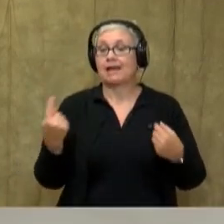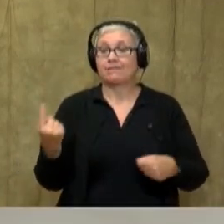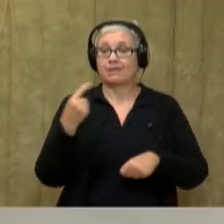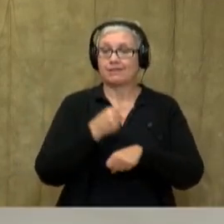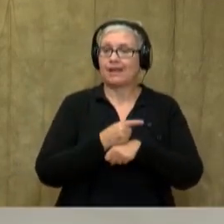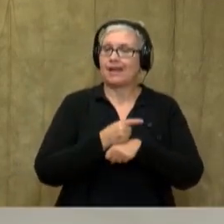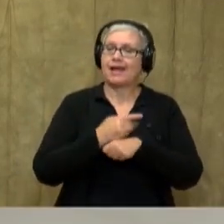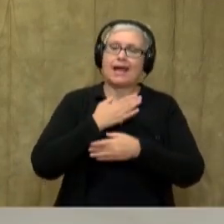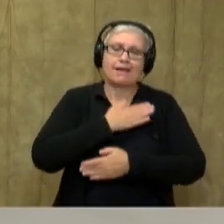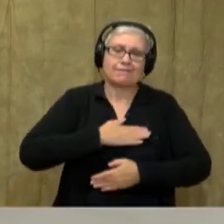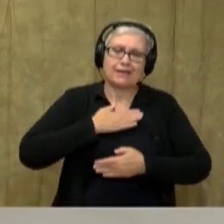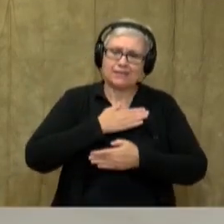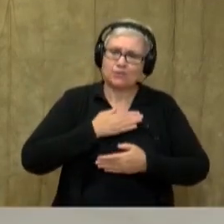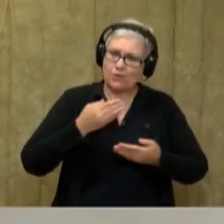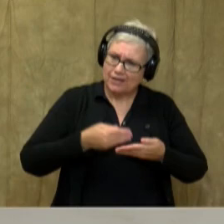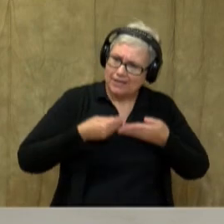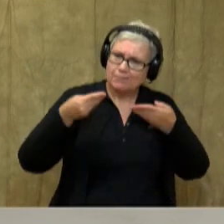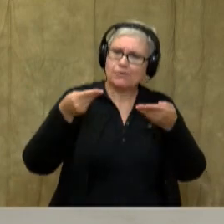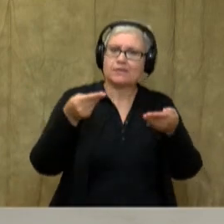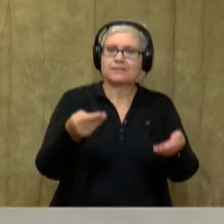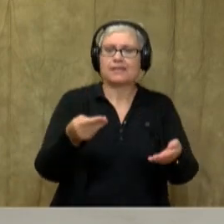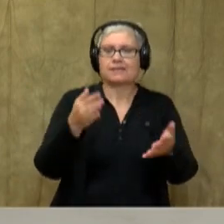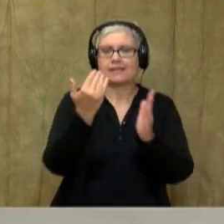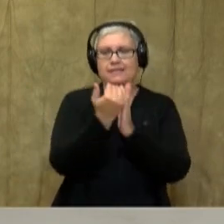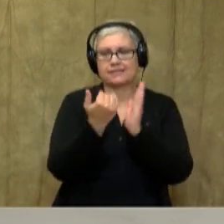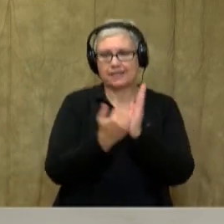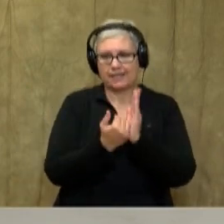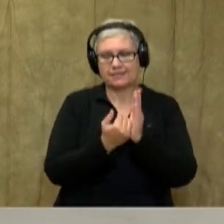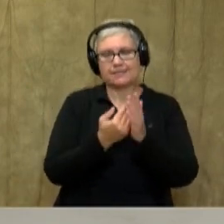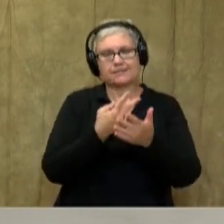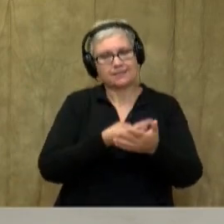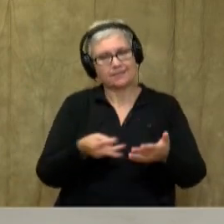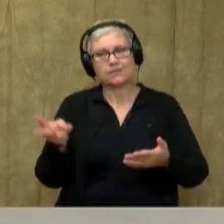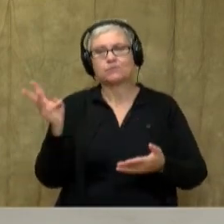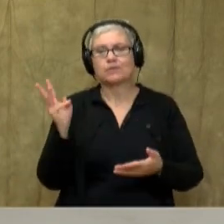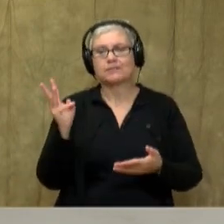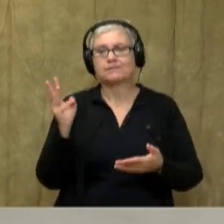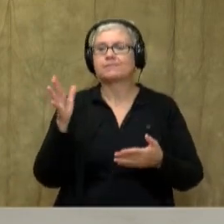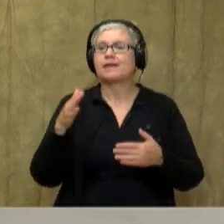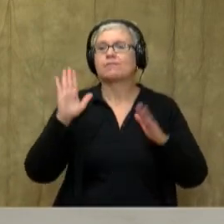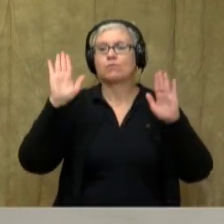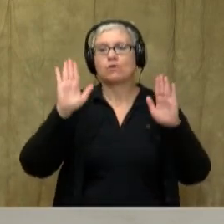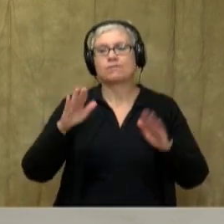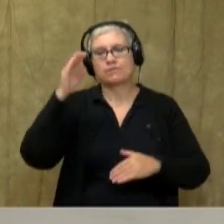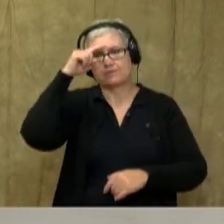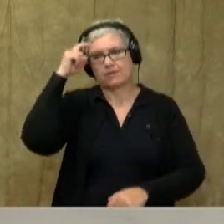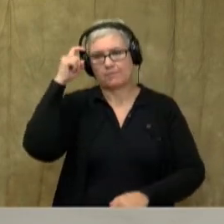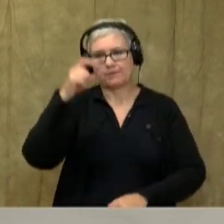been my pleasure to present these lessons to you the last several weeks. I hope you all have a great summer.